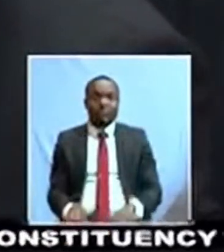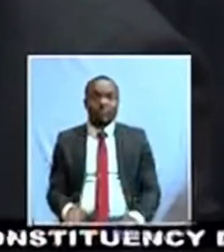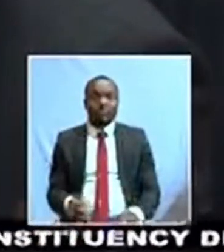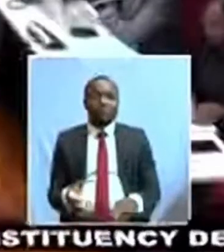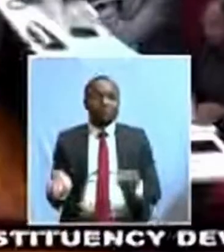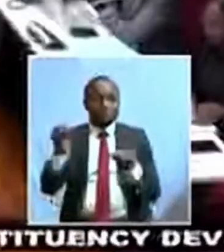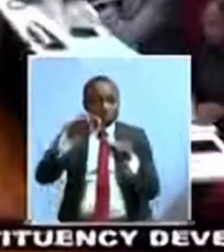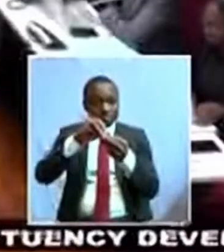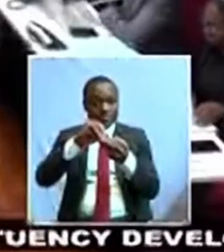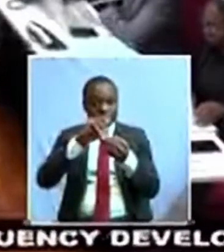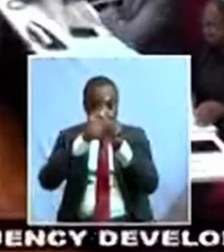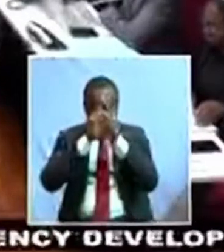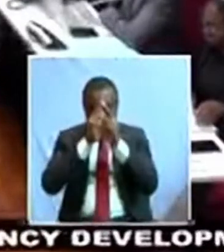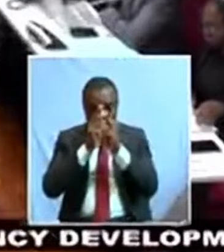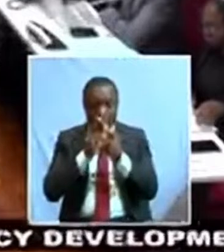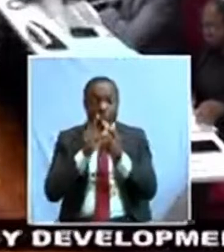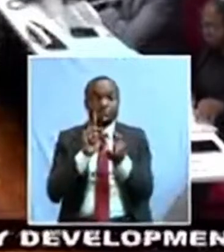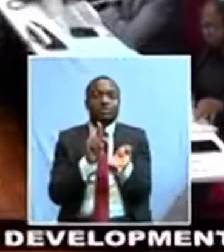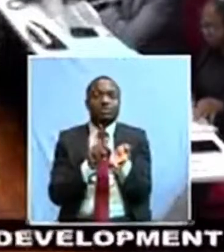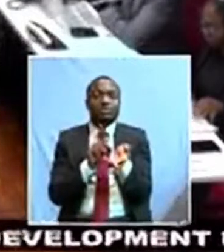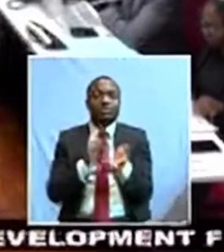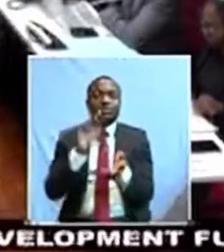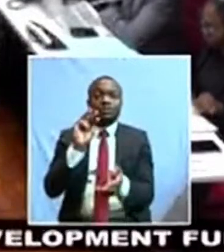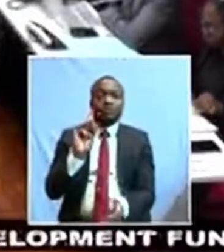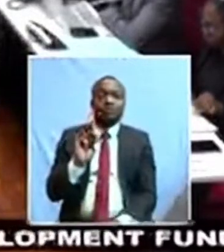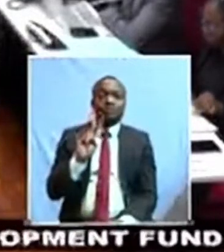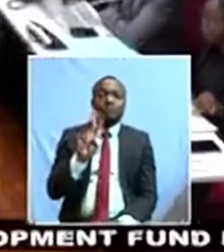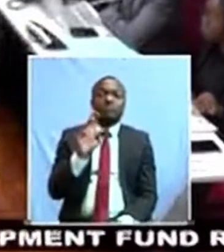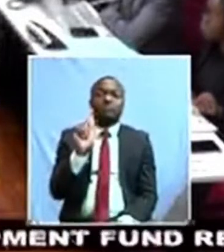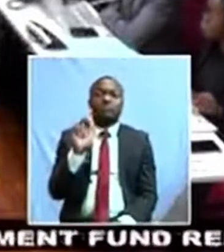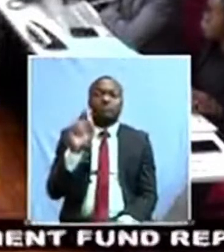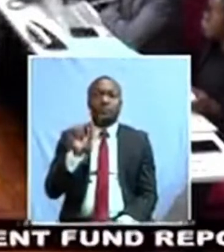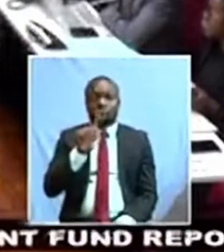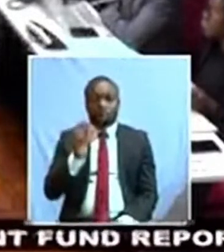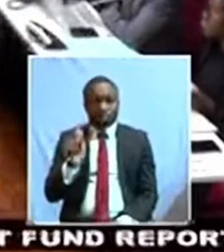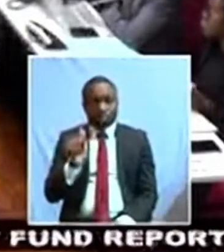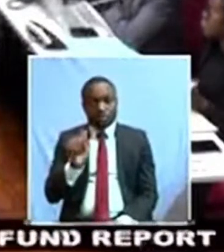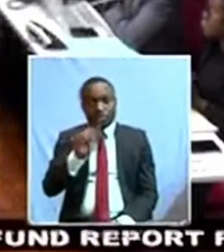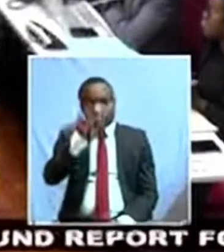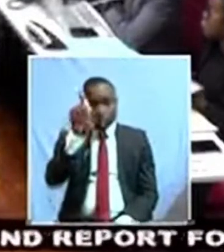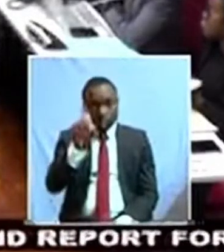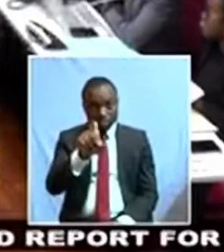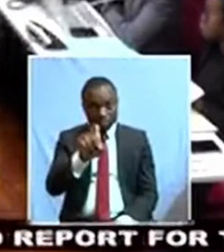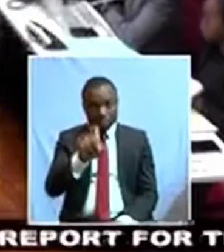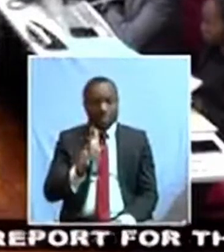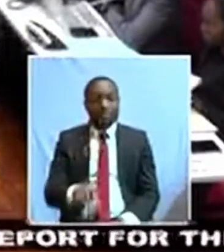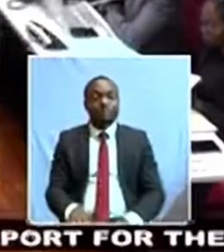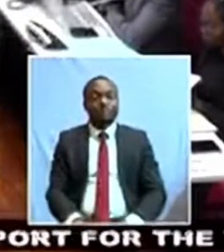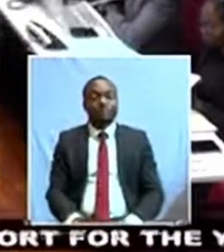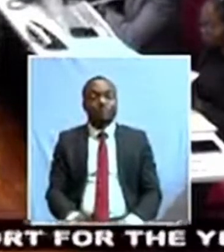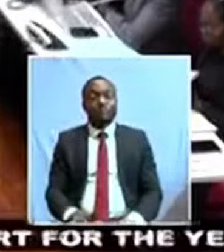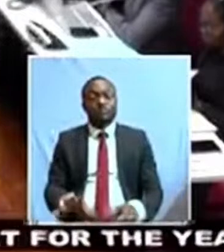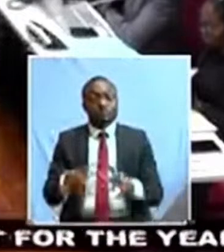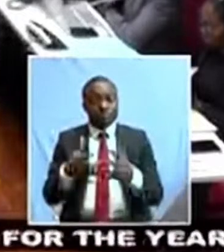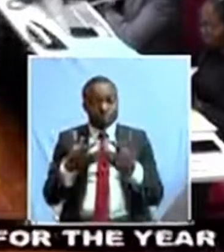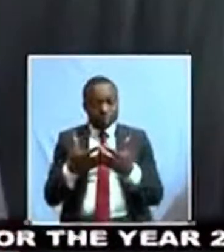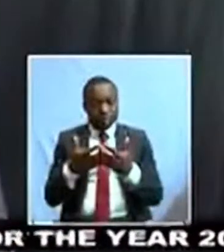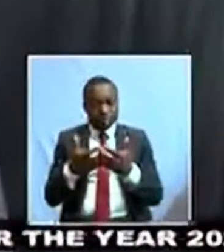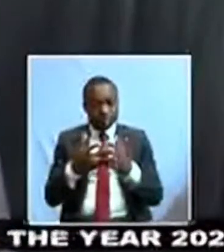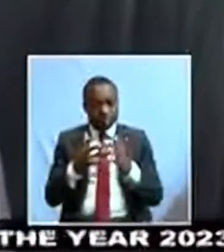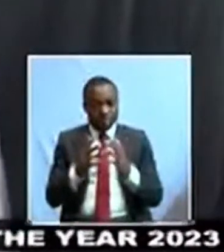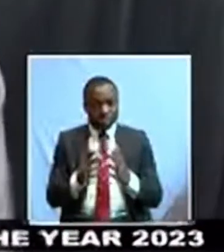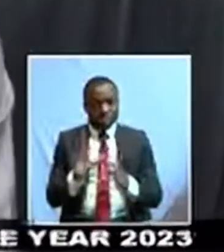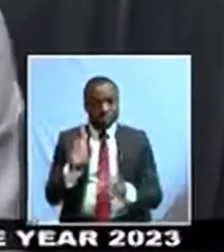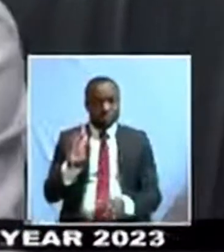Follow-up, Honorable Dr. Mwanza. The question to DF and the engineer. To